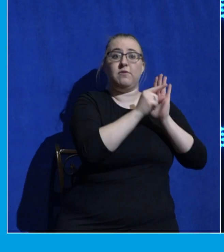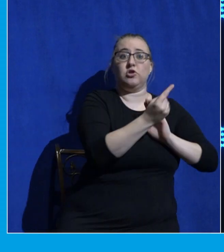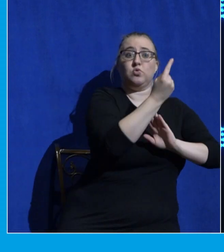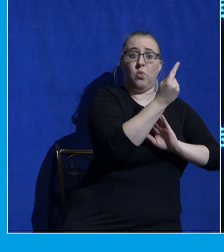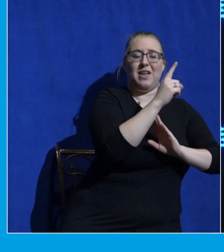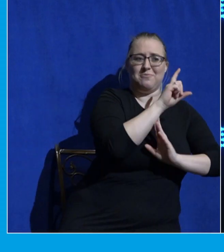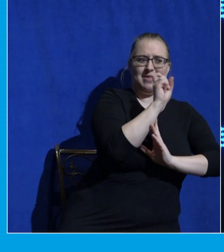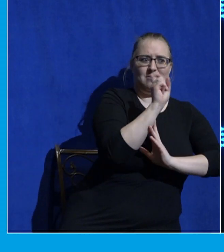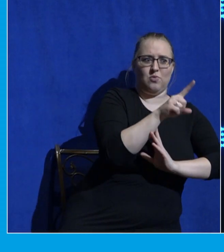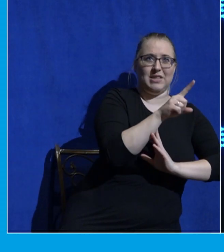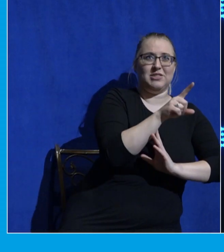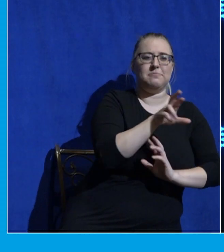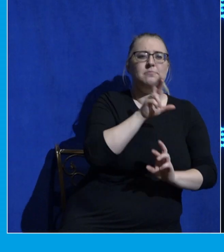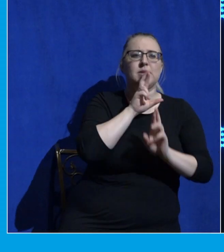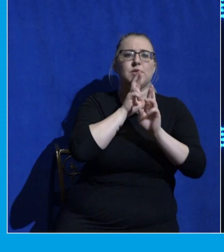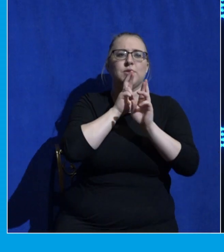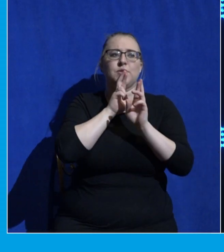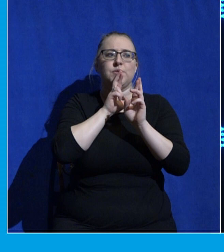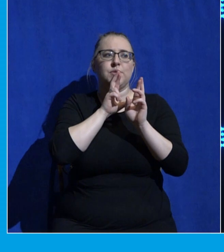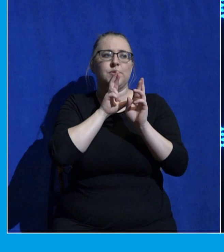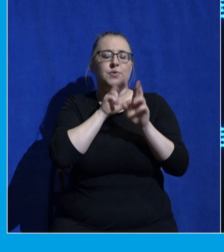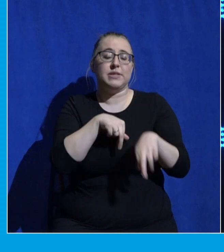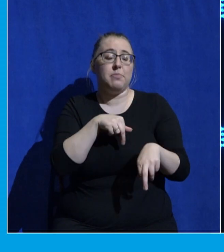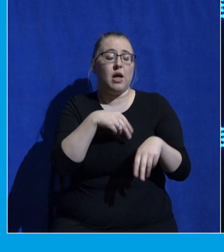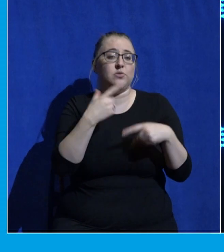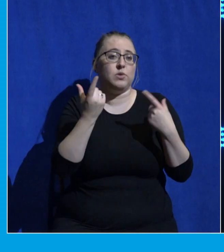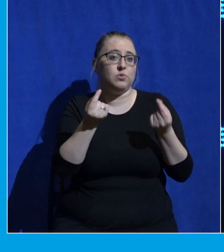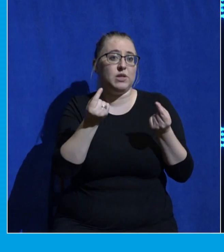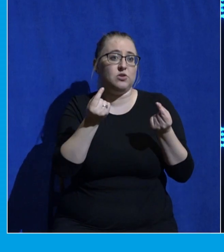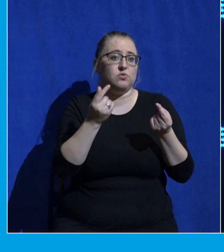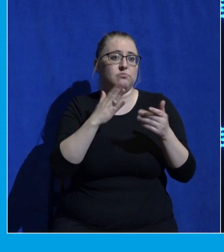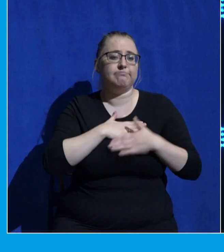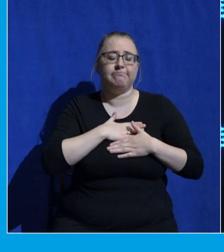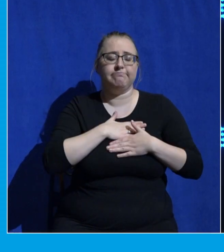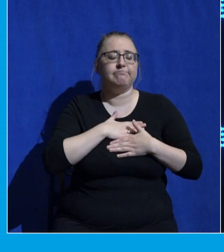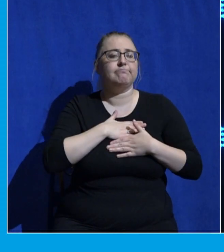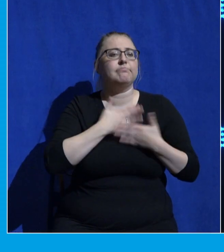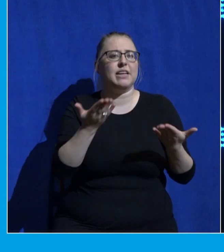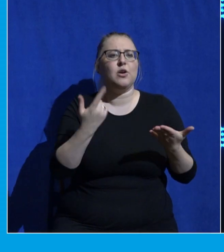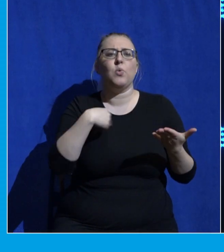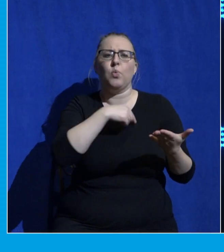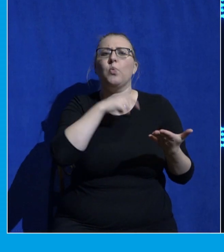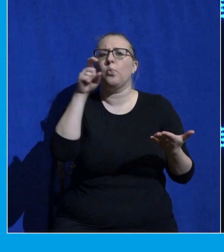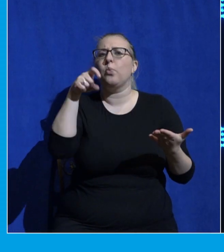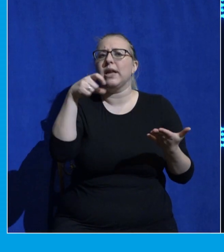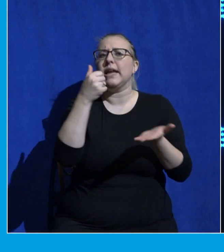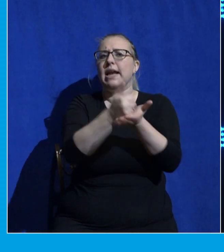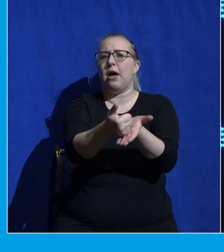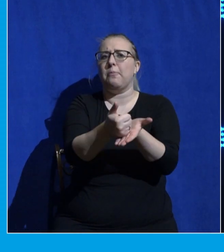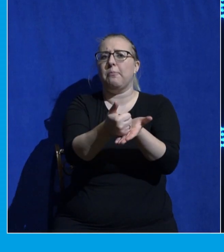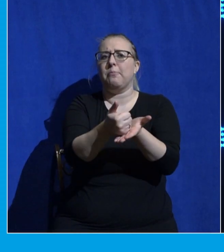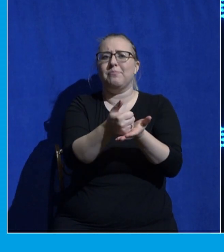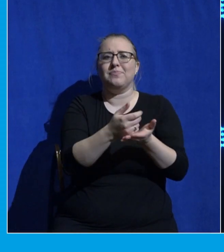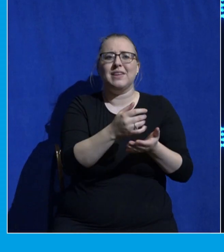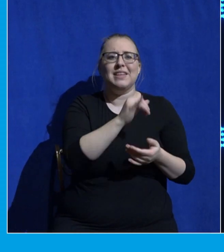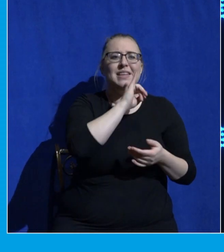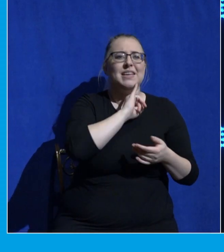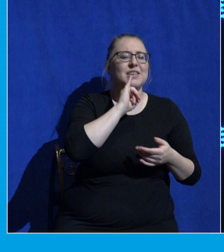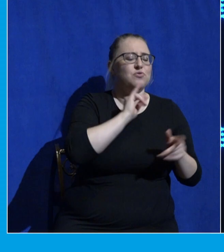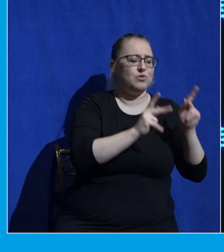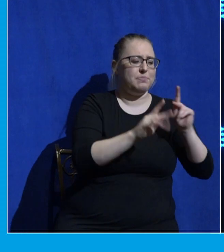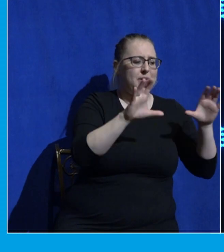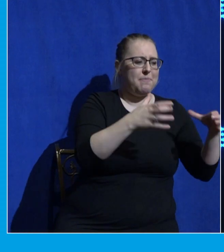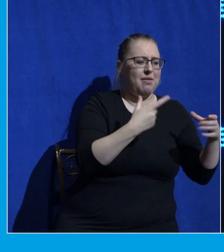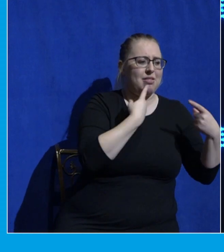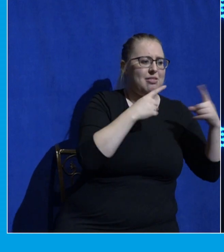by simply publicly admitting we need help. The people of Israel declare, we're weak. And for us to gain